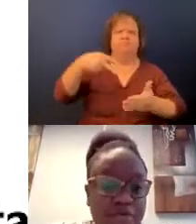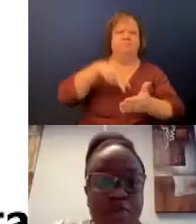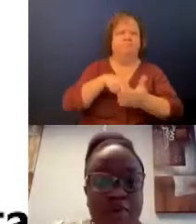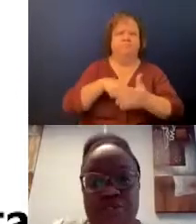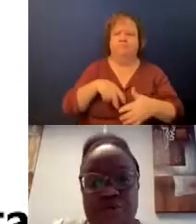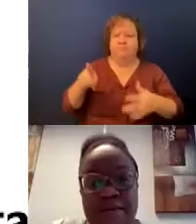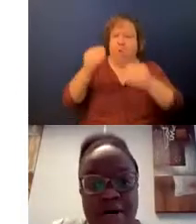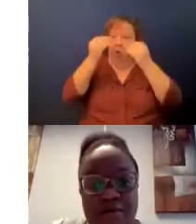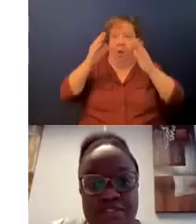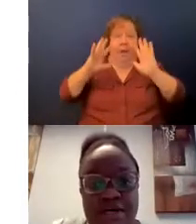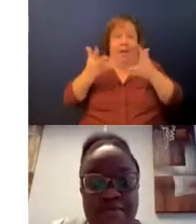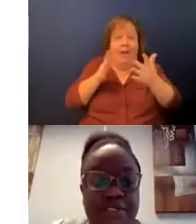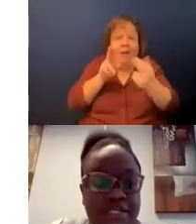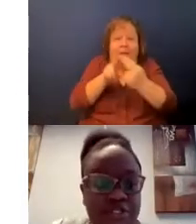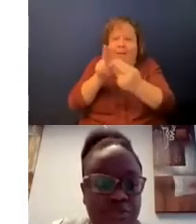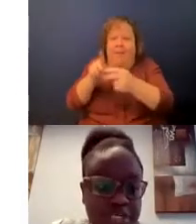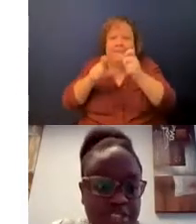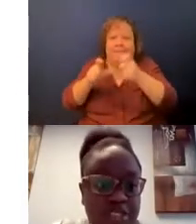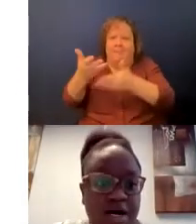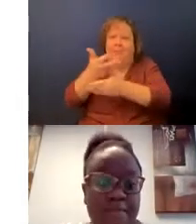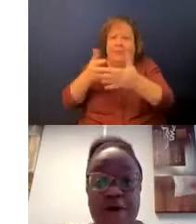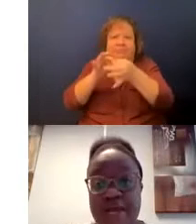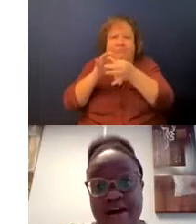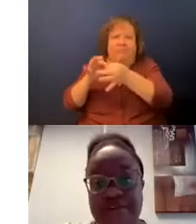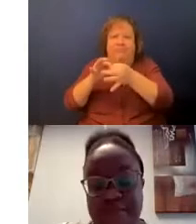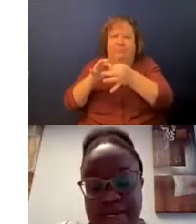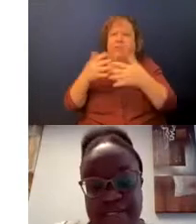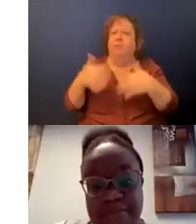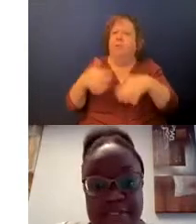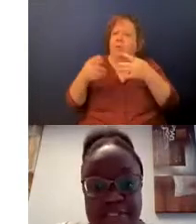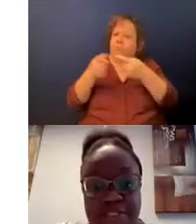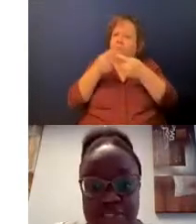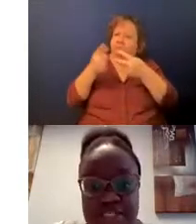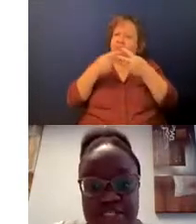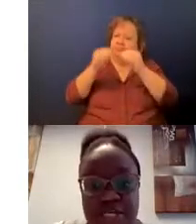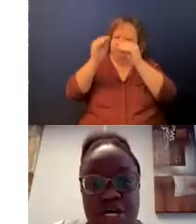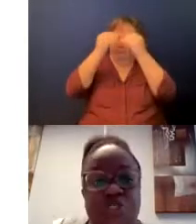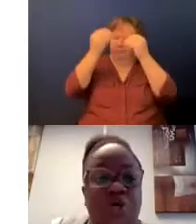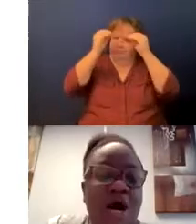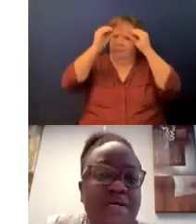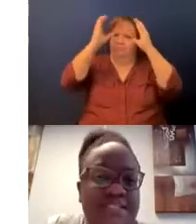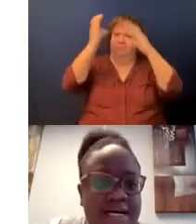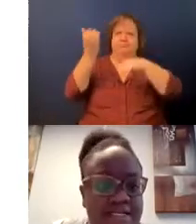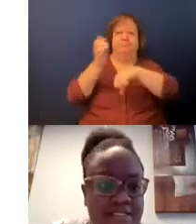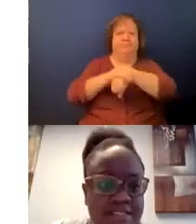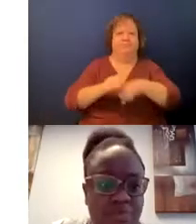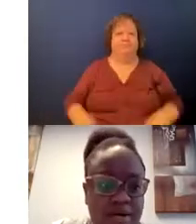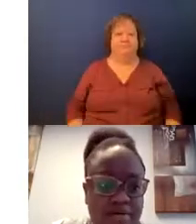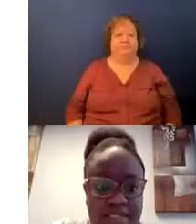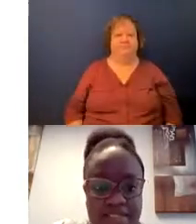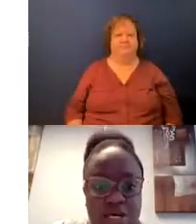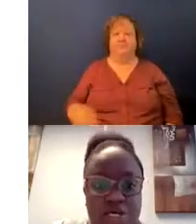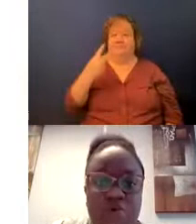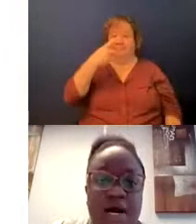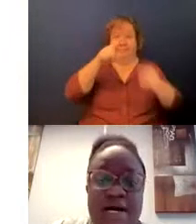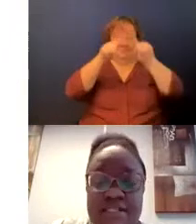slide, we do want to talk about research to change, how we have rebranded implementation research. So how exactly does it work,